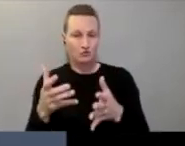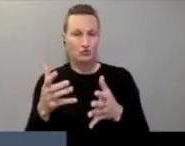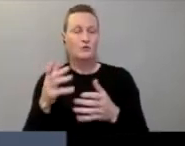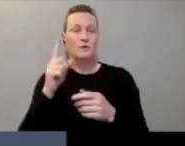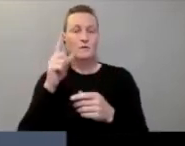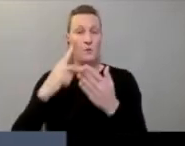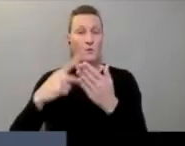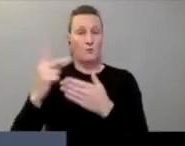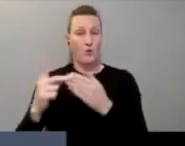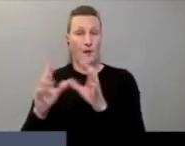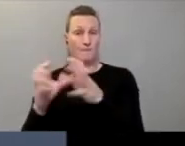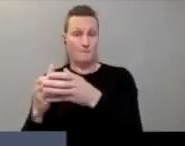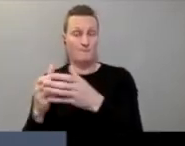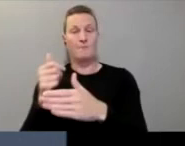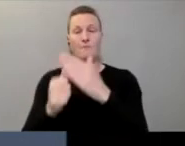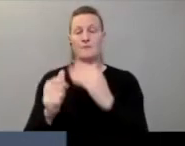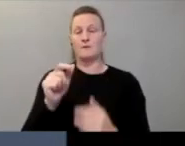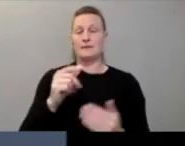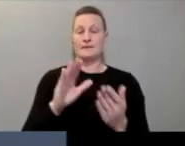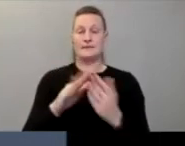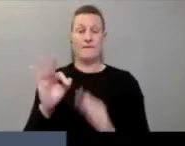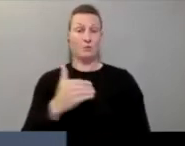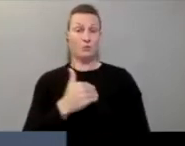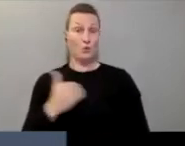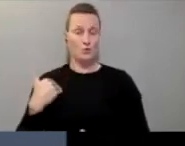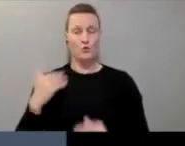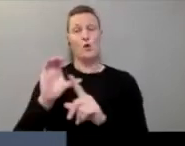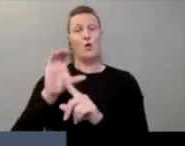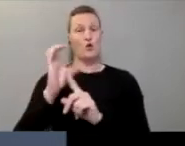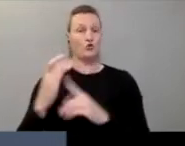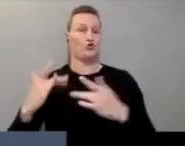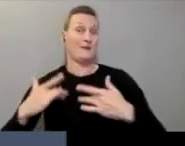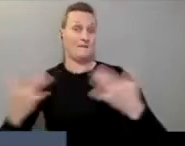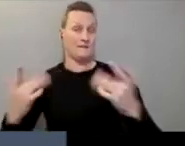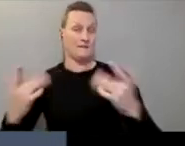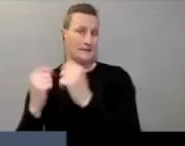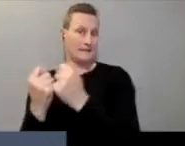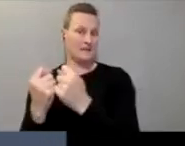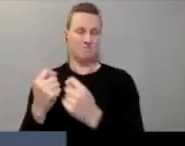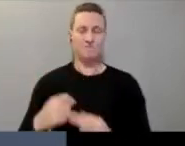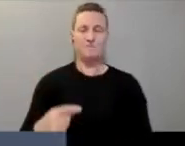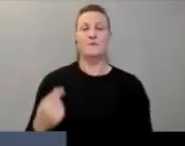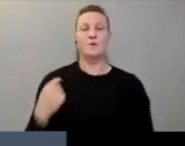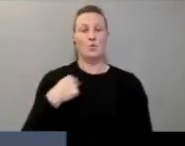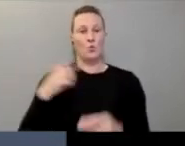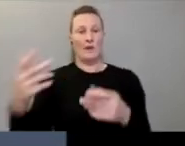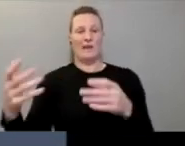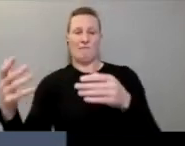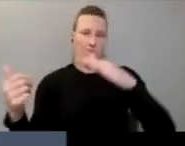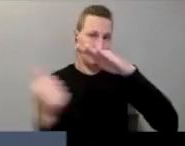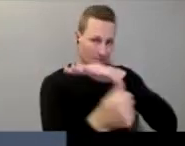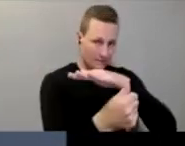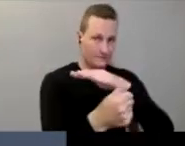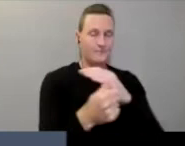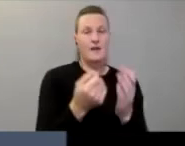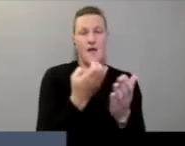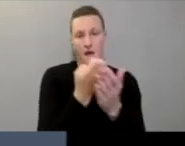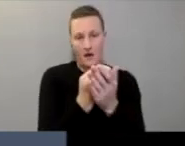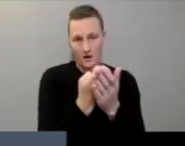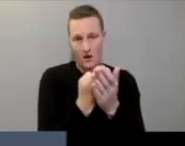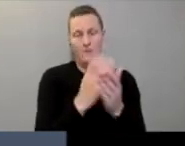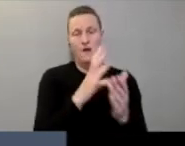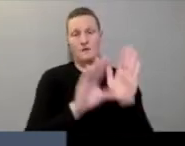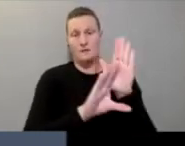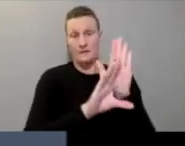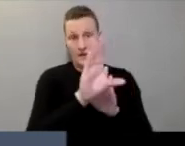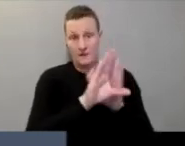Toronto's City Cultural Events team. We are part of the Economic Development and Culture Division at the City of Toronto,